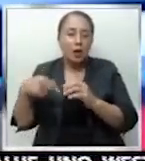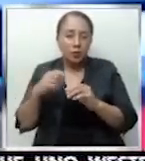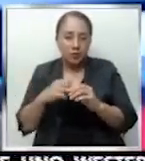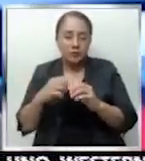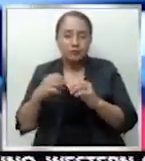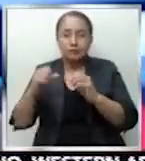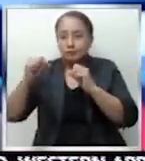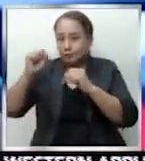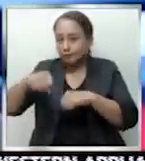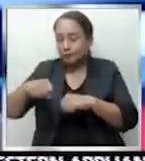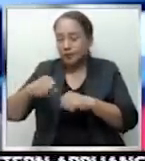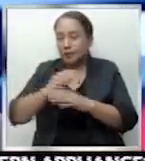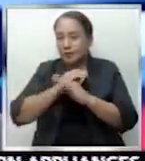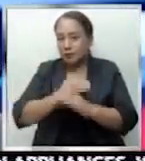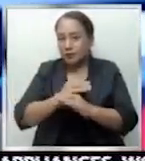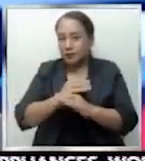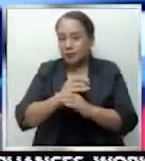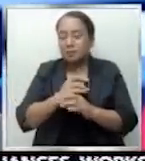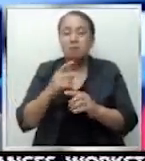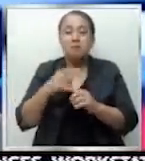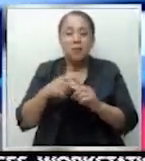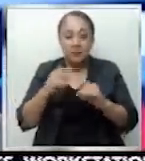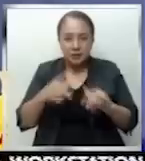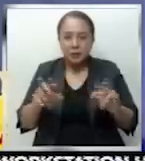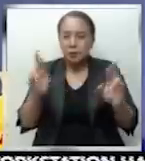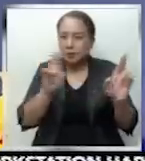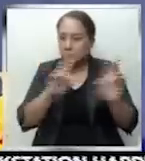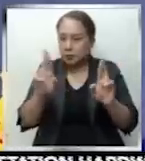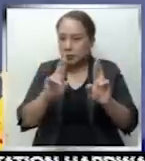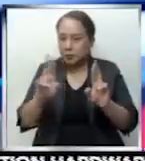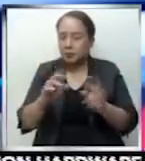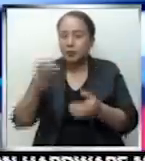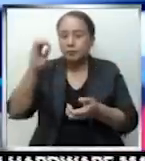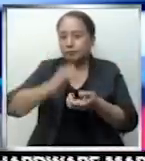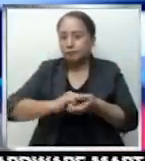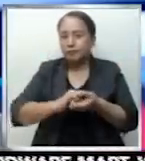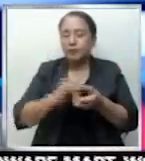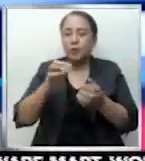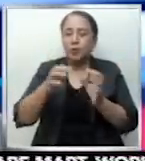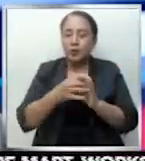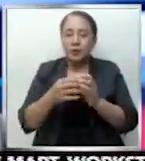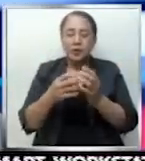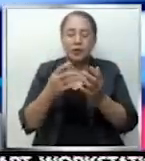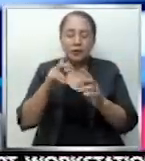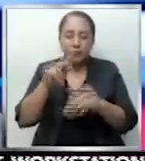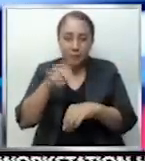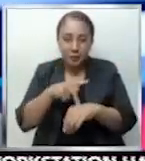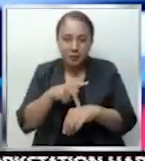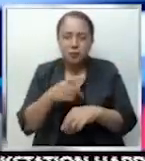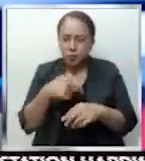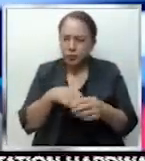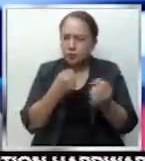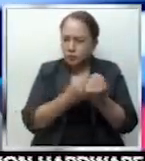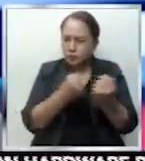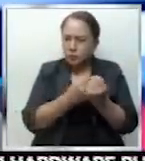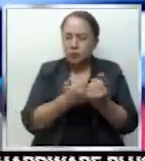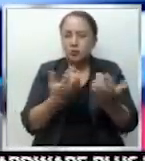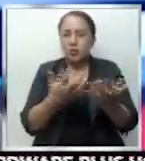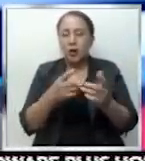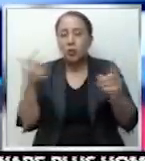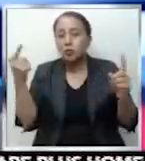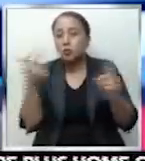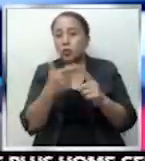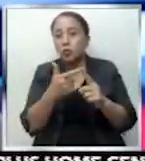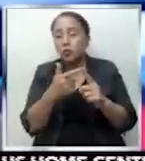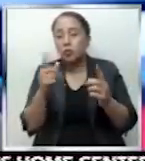we stand at the ready to work with our Philippine allies. We have your back, but what our goal is, our mutual goal, is